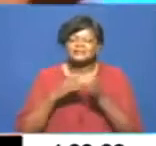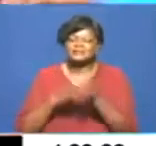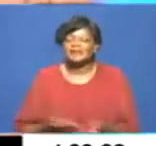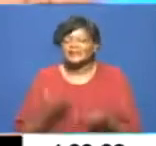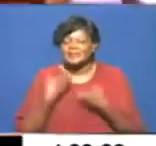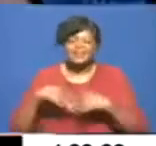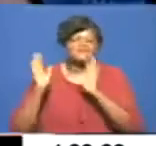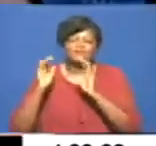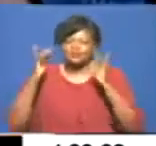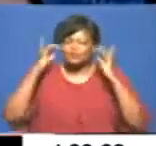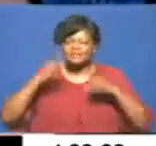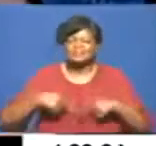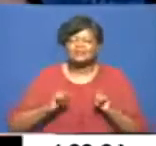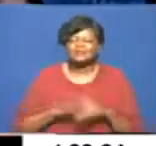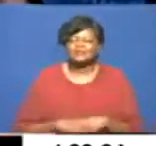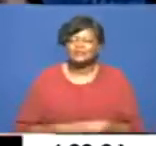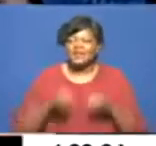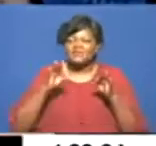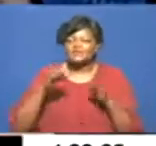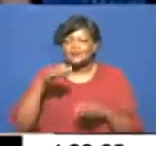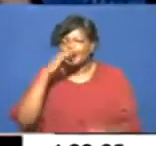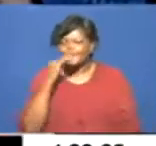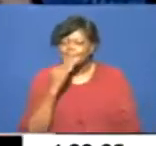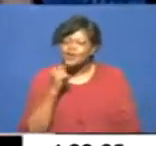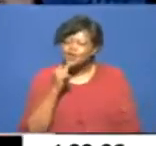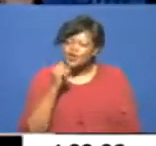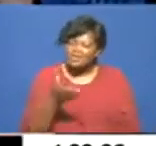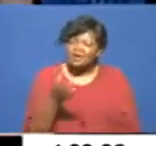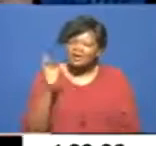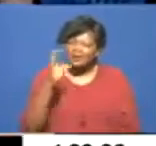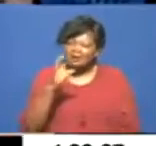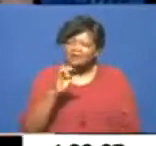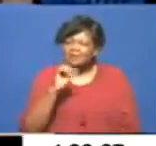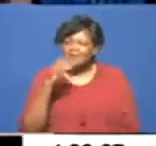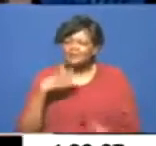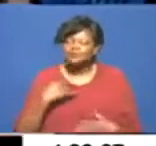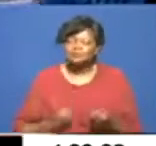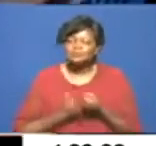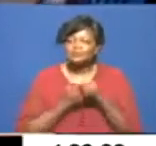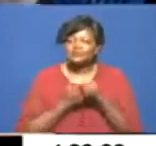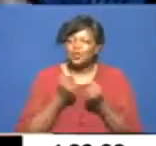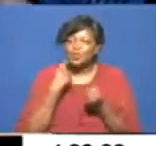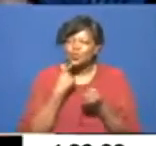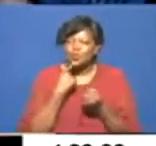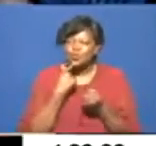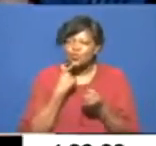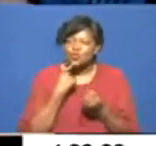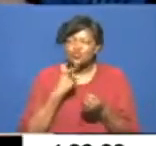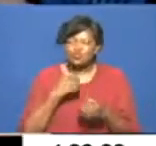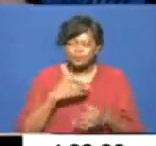his personal decision. Kama Mudavadi hata kuwa kwa debe, ule mutu tutasaidia mwenye ako karibu ni mheshimiwa Raila